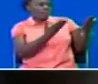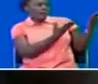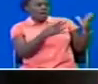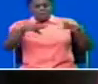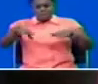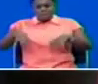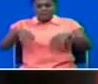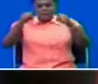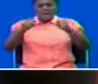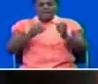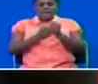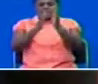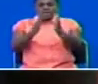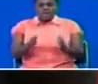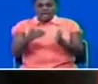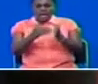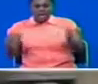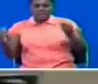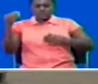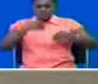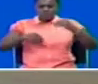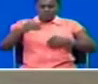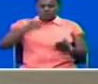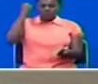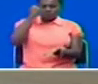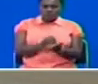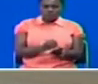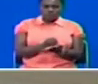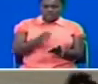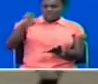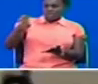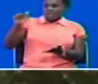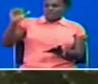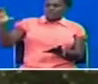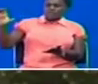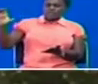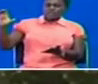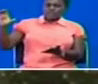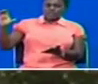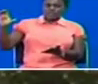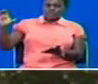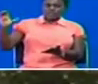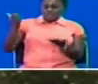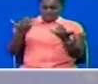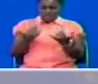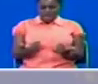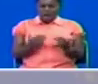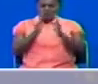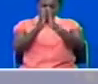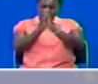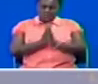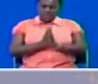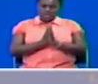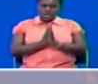as head of the country's anti-corruption organ, and the Ethics and Anti-Corruption Commission is seeking divine intervention